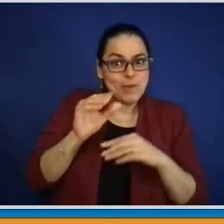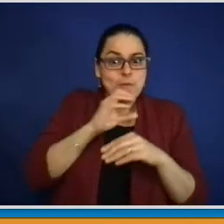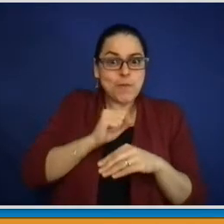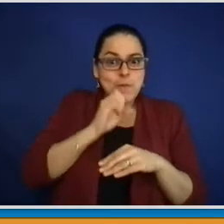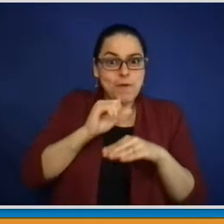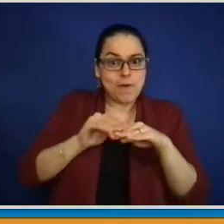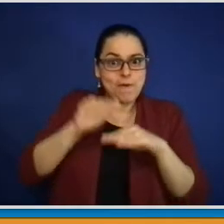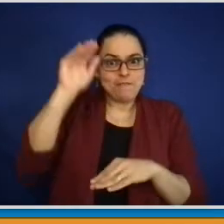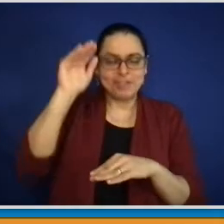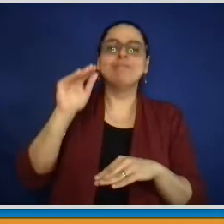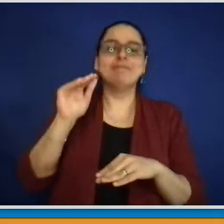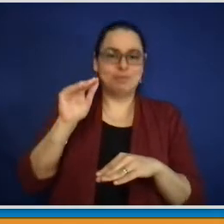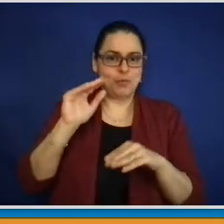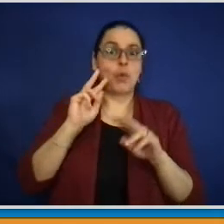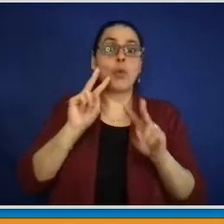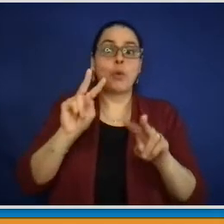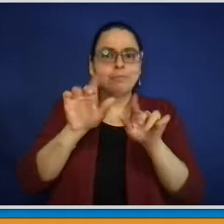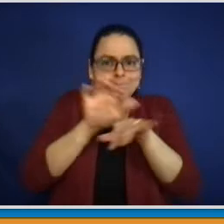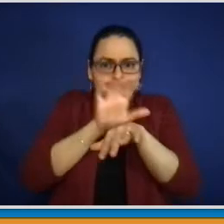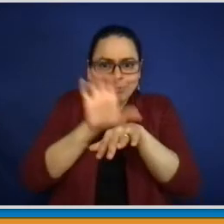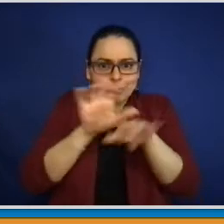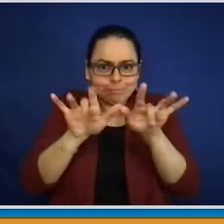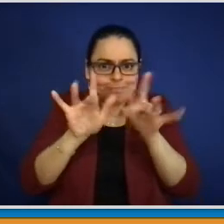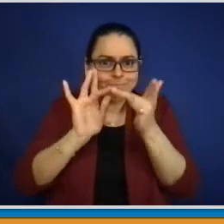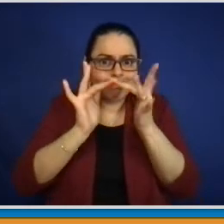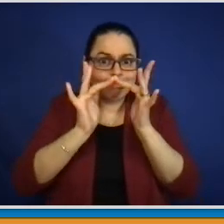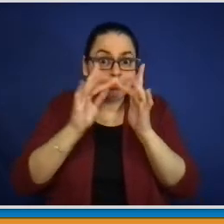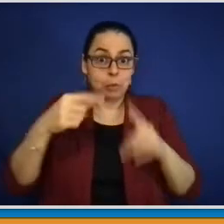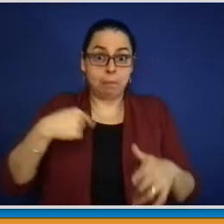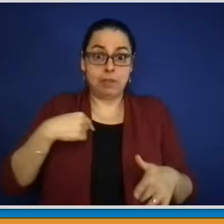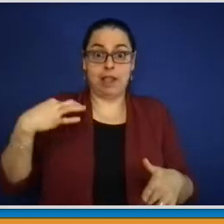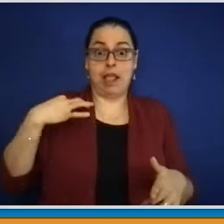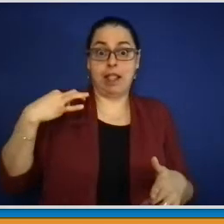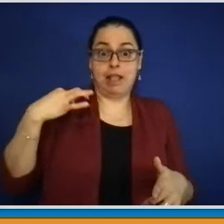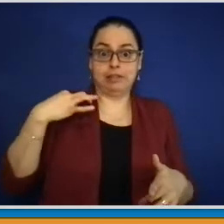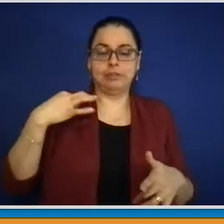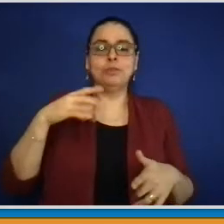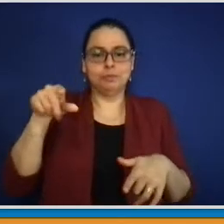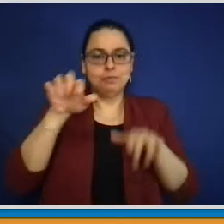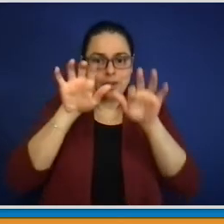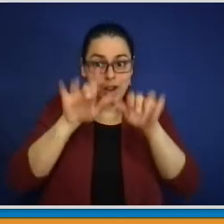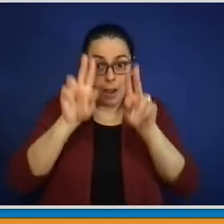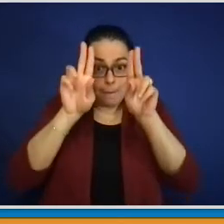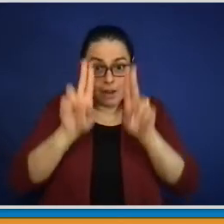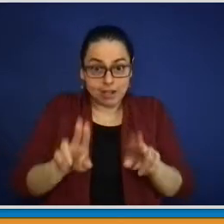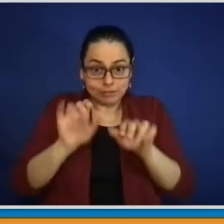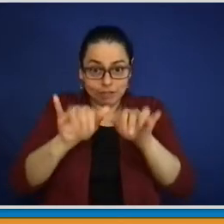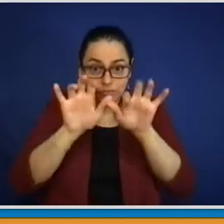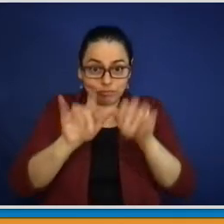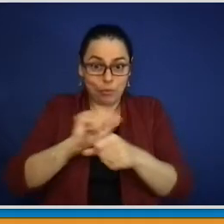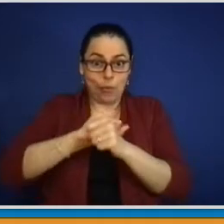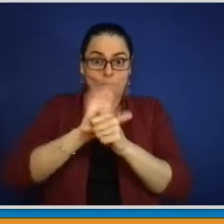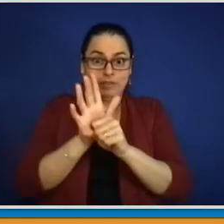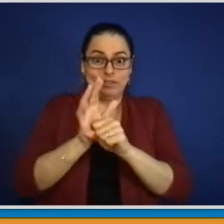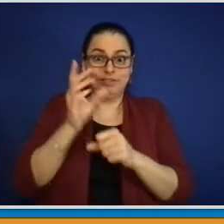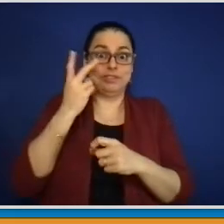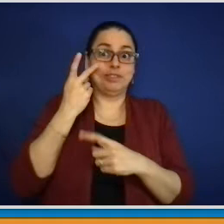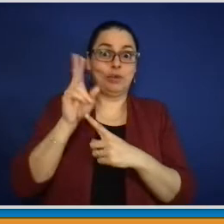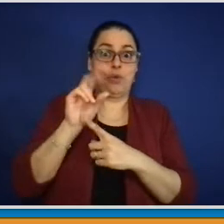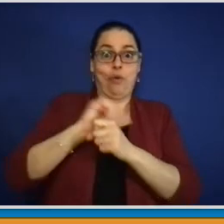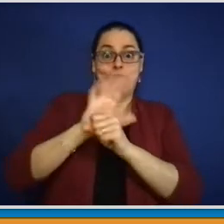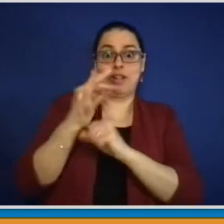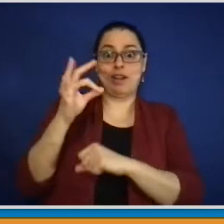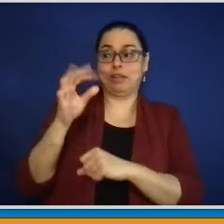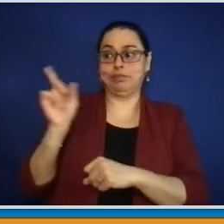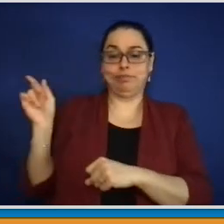connections that will show you at the bottom of the screen. When you click onto that on our COVID-19 information from the state, it's been updated